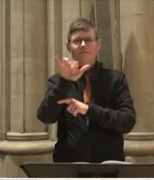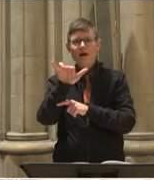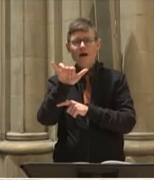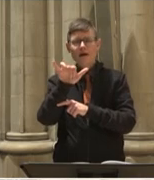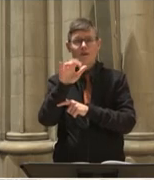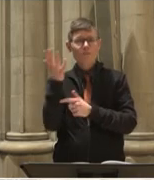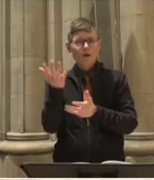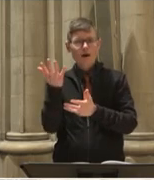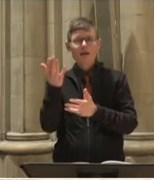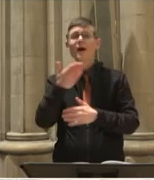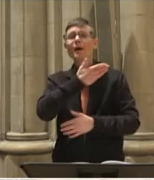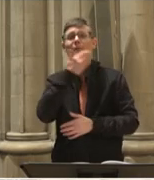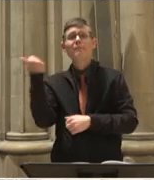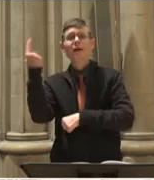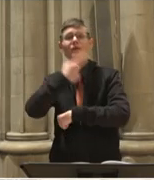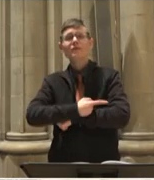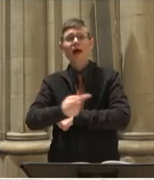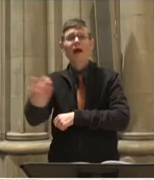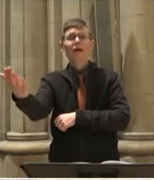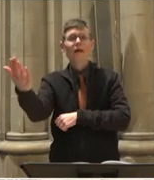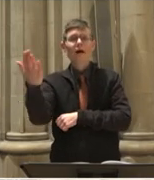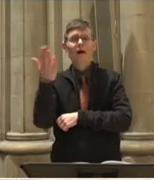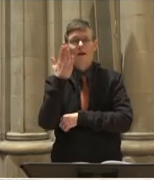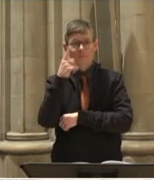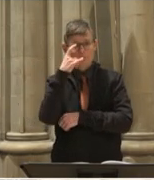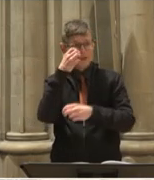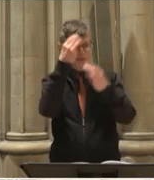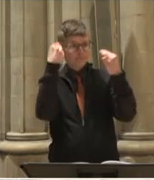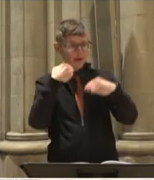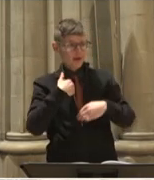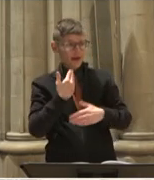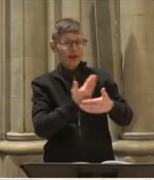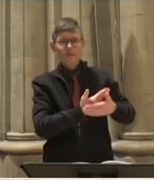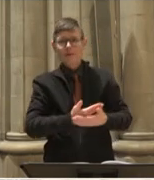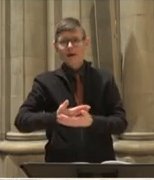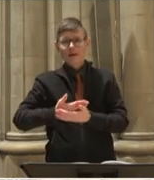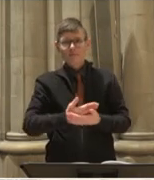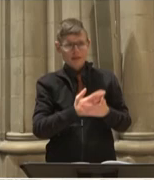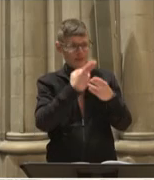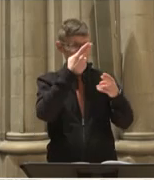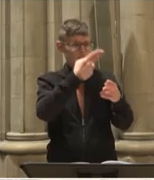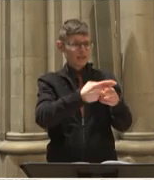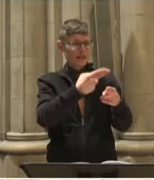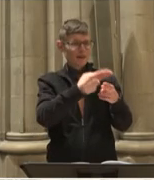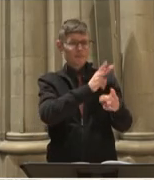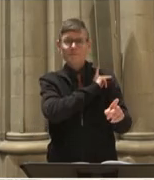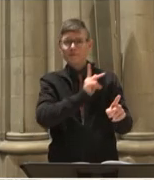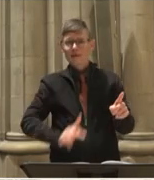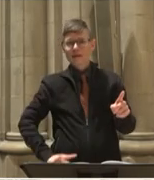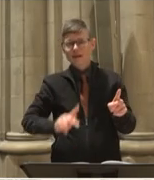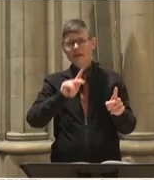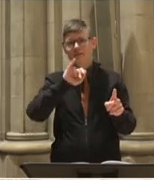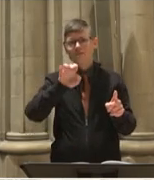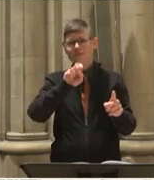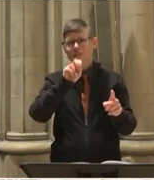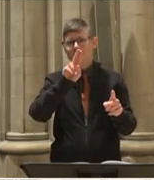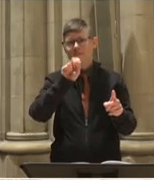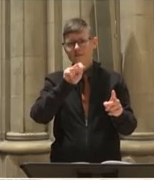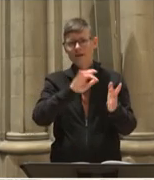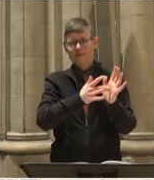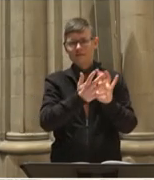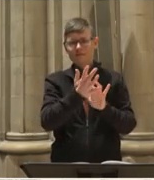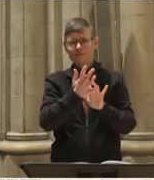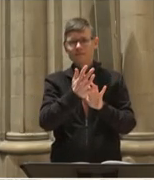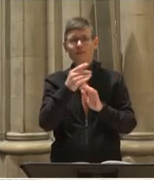day a coming because Mary had a baby and she named him King Jesus.